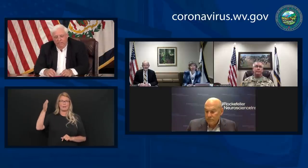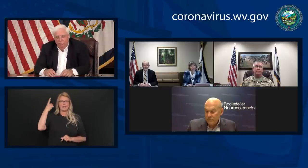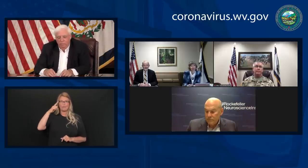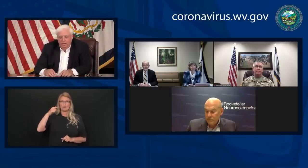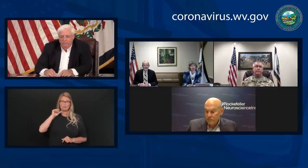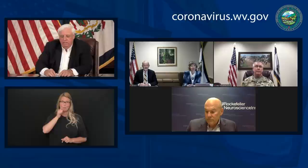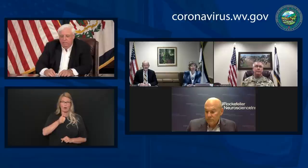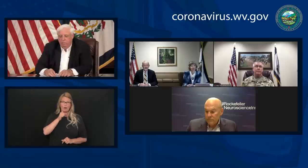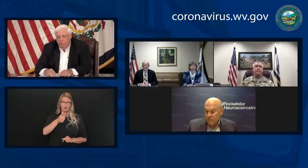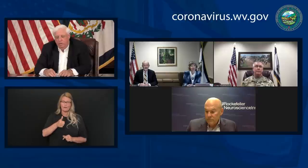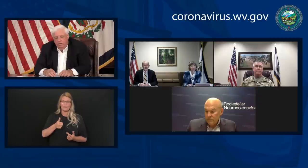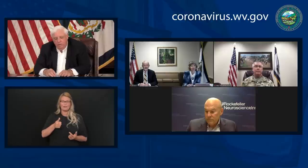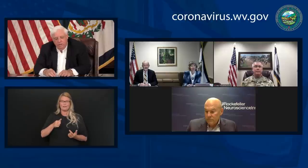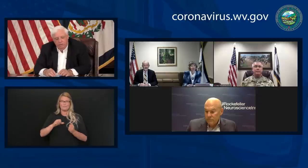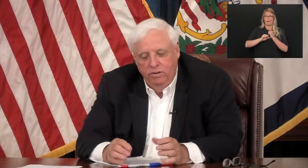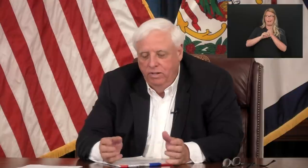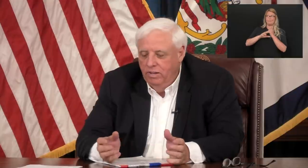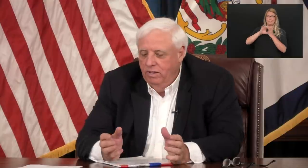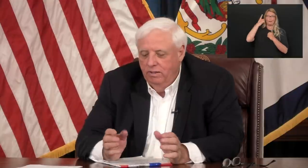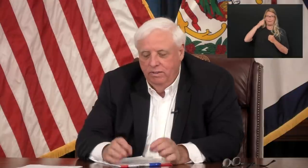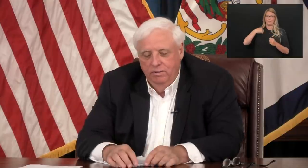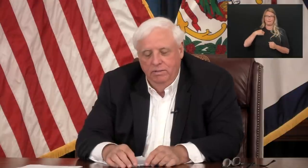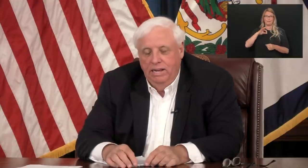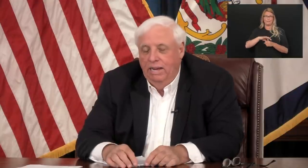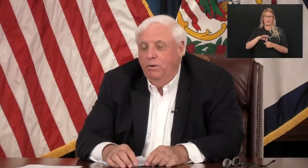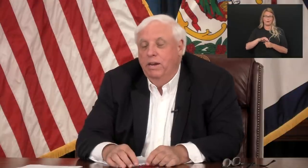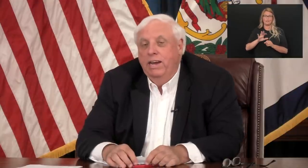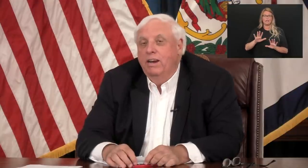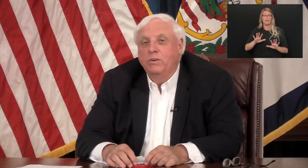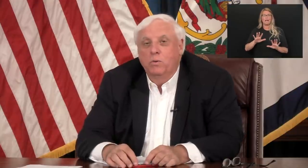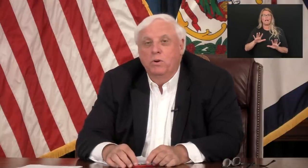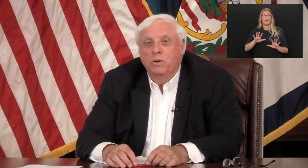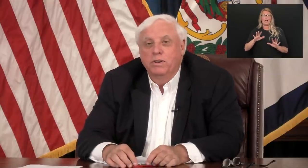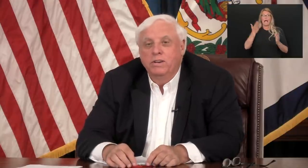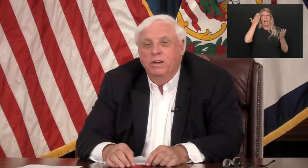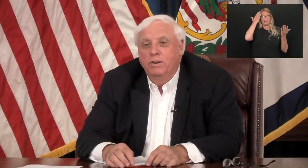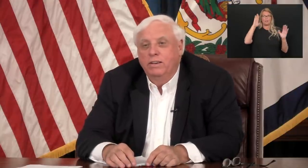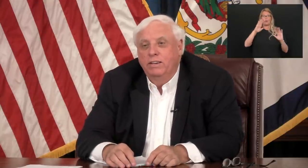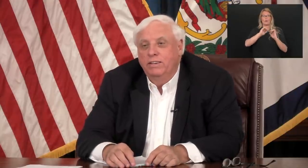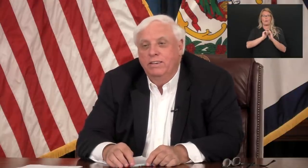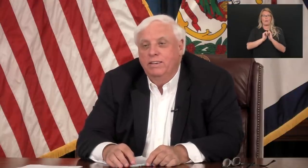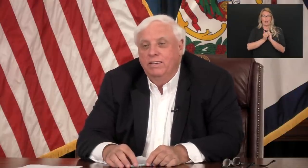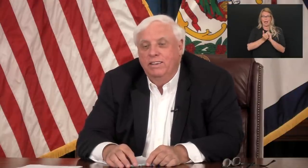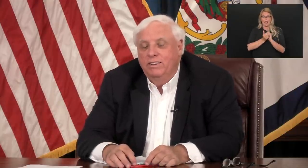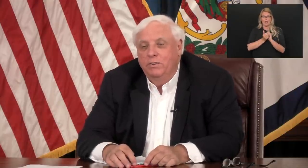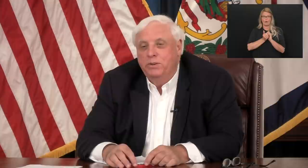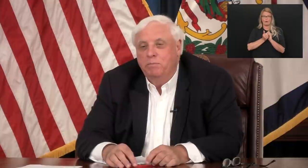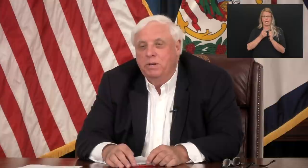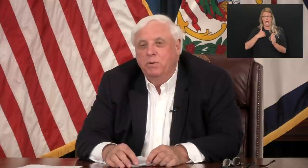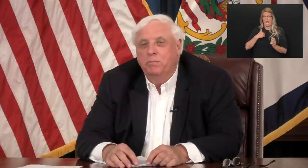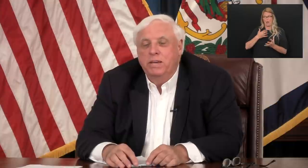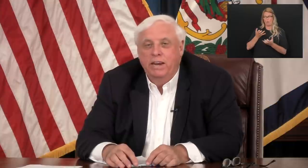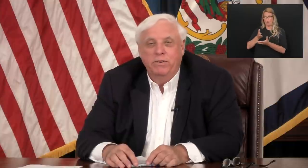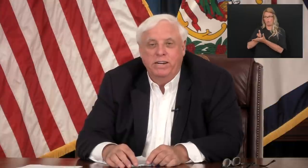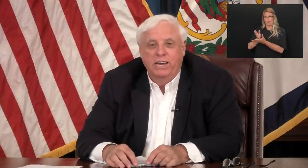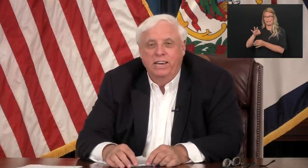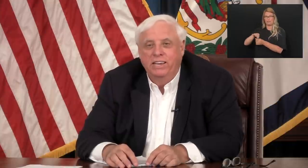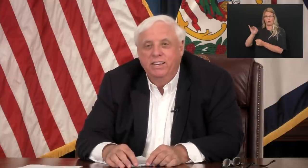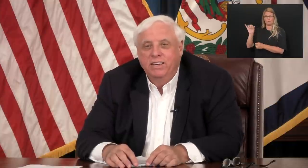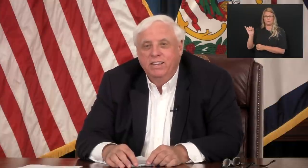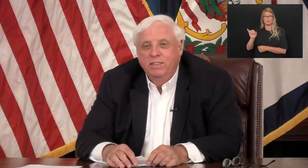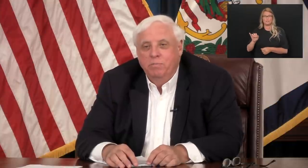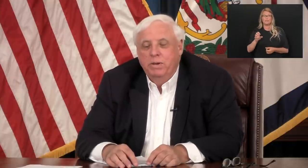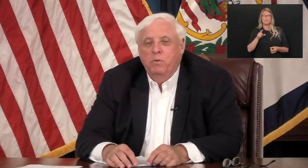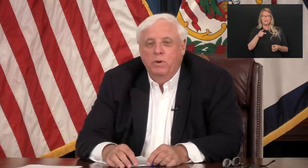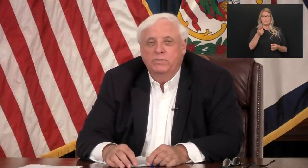and, and from my standpoint, you know, I don't know how in the world, you know, you, you, you've been with me every day.